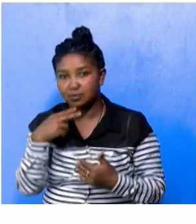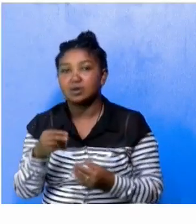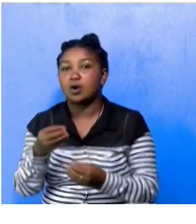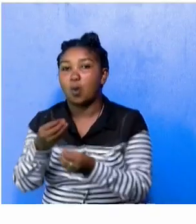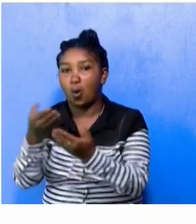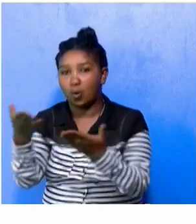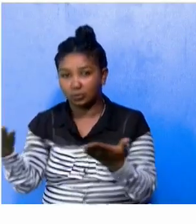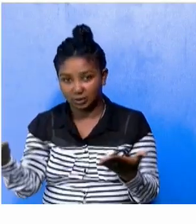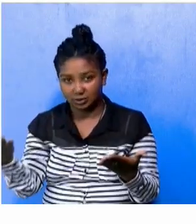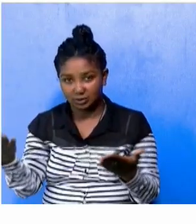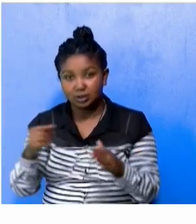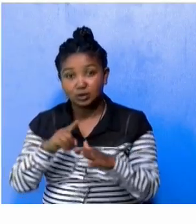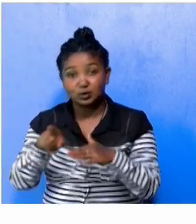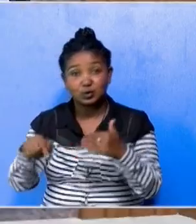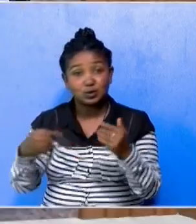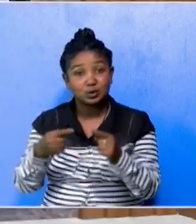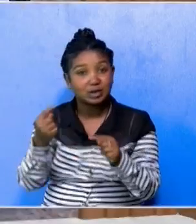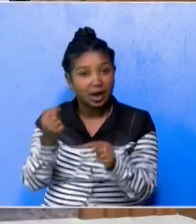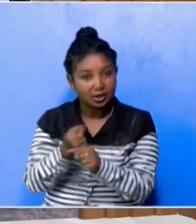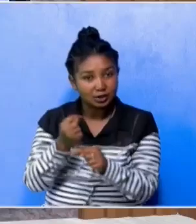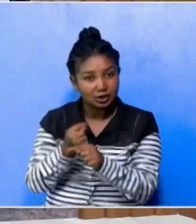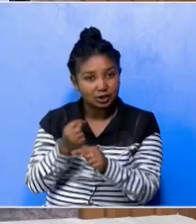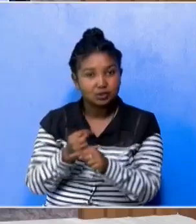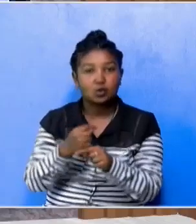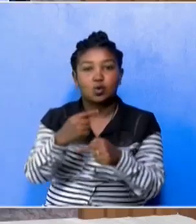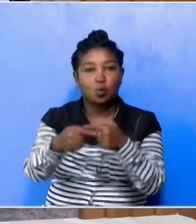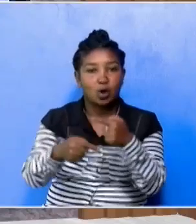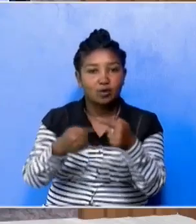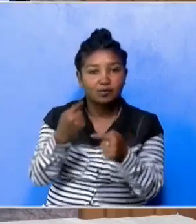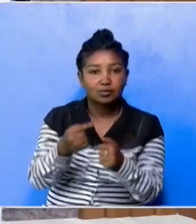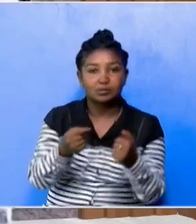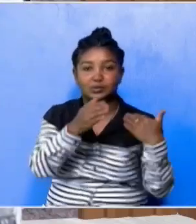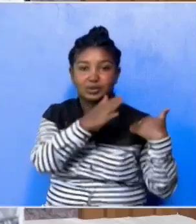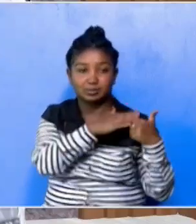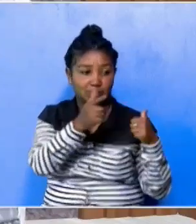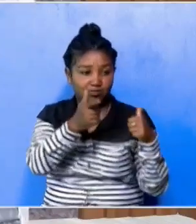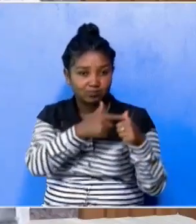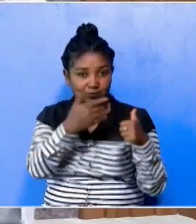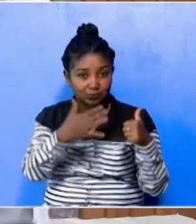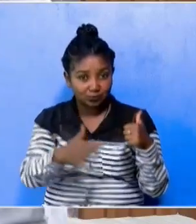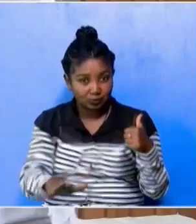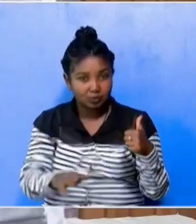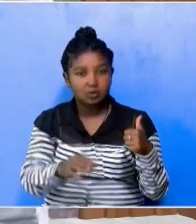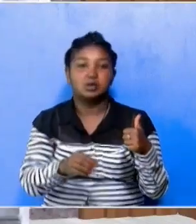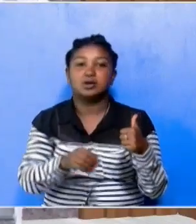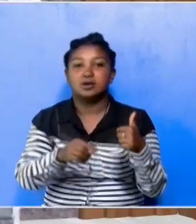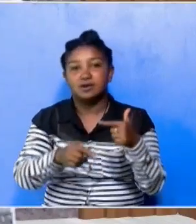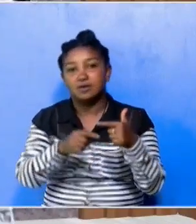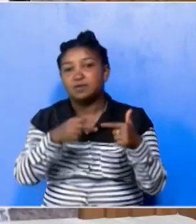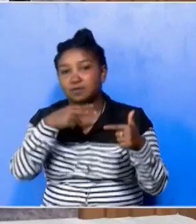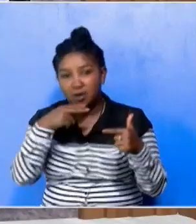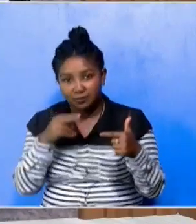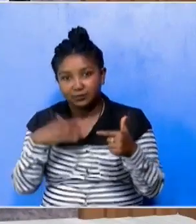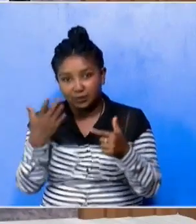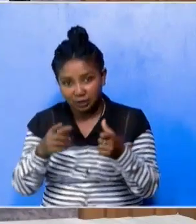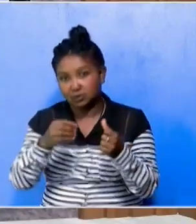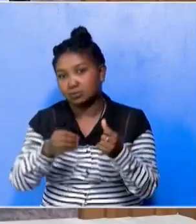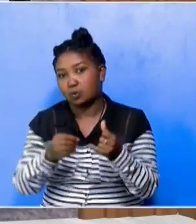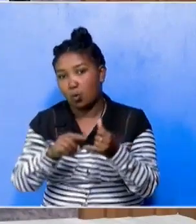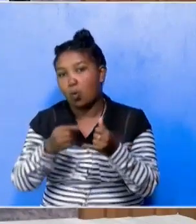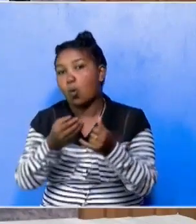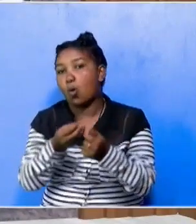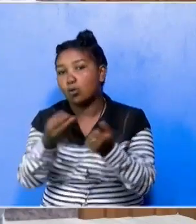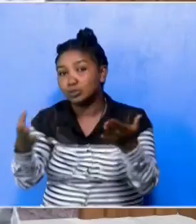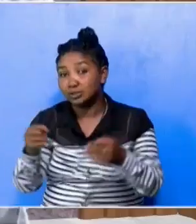object. So the action is just going from the subject to the object. This means